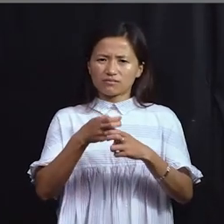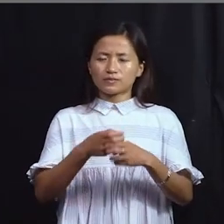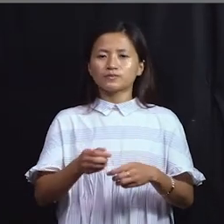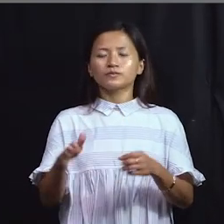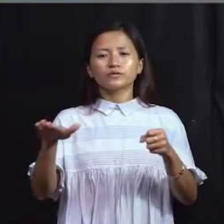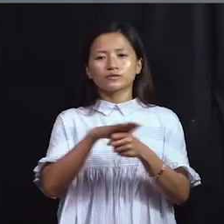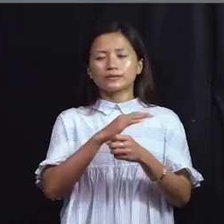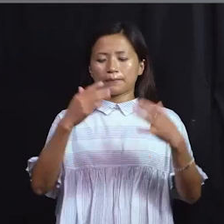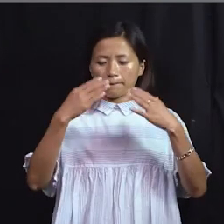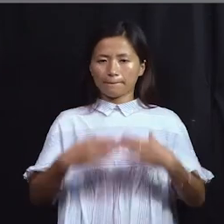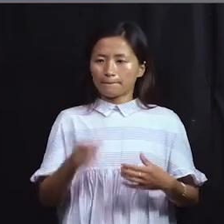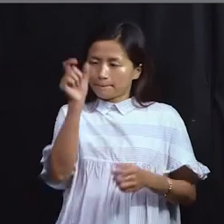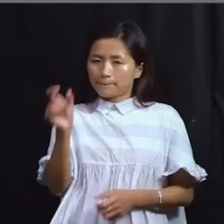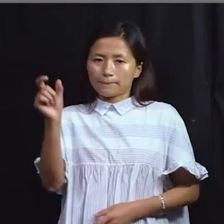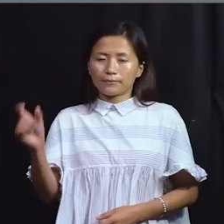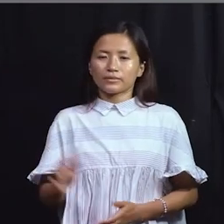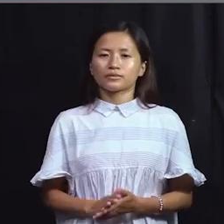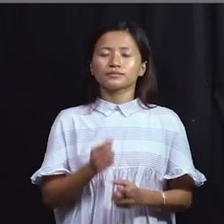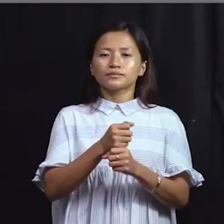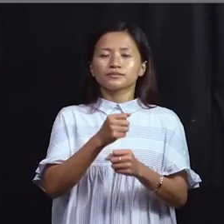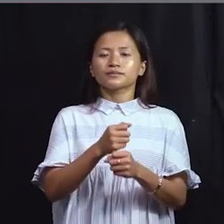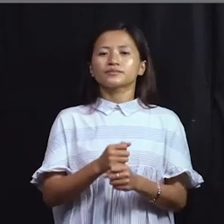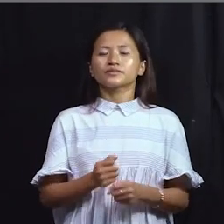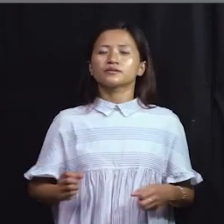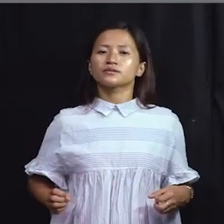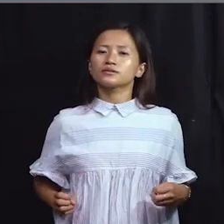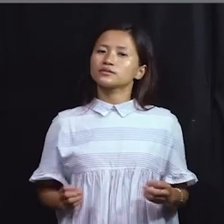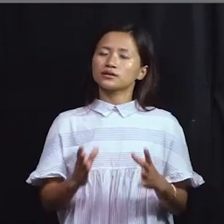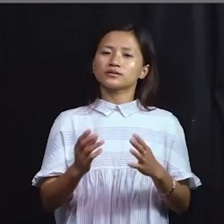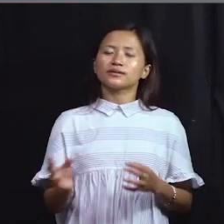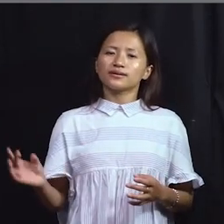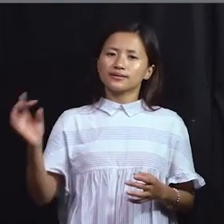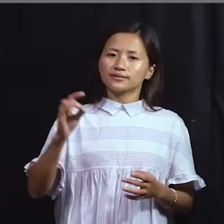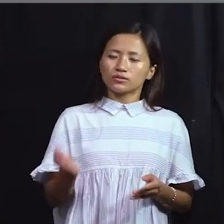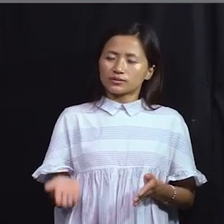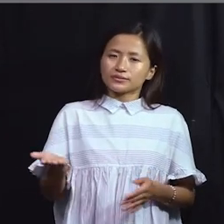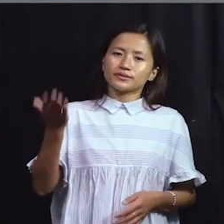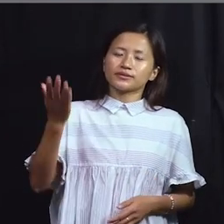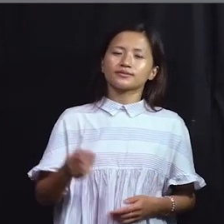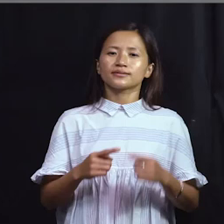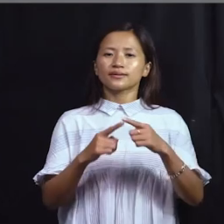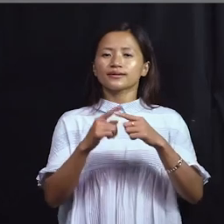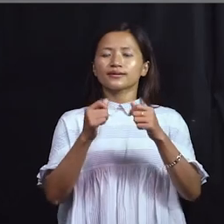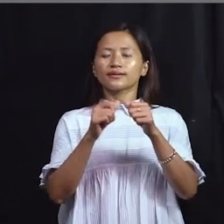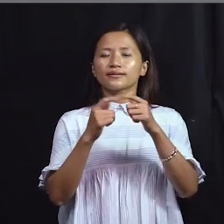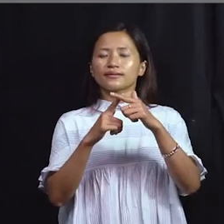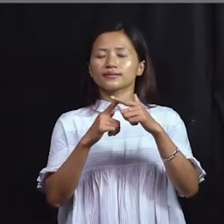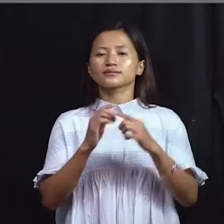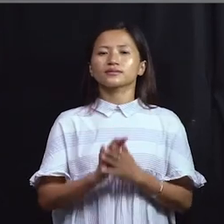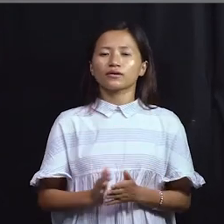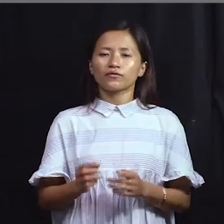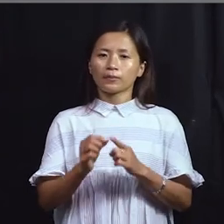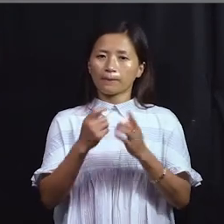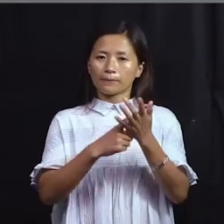of the people. So the government can start raising or increasing the taxation on the